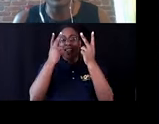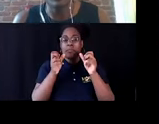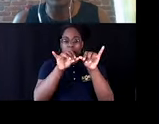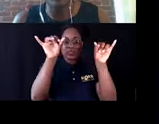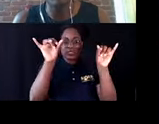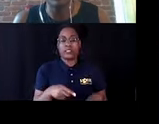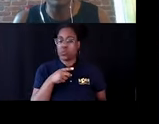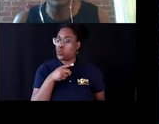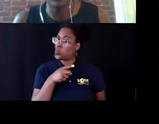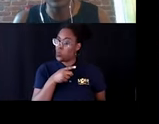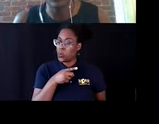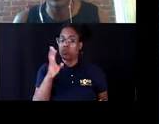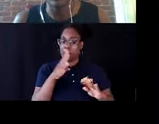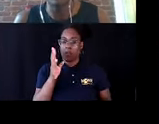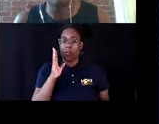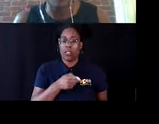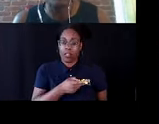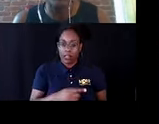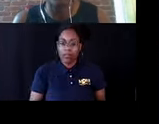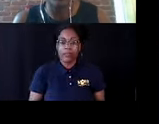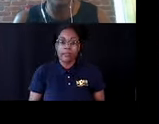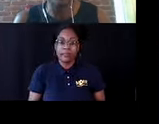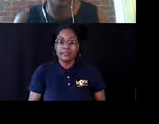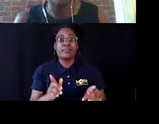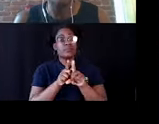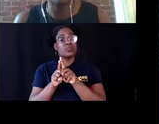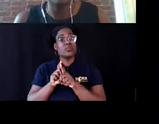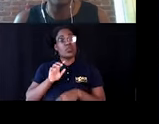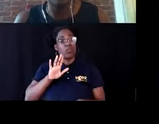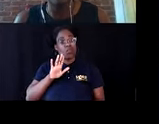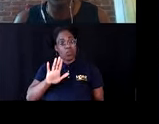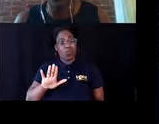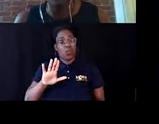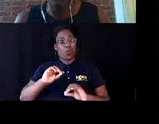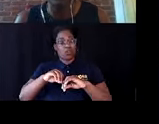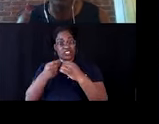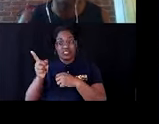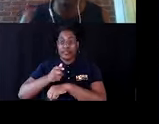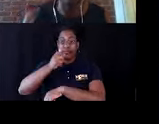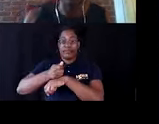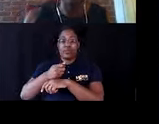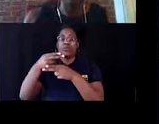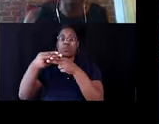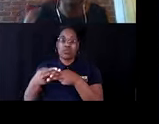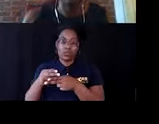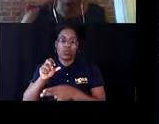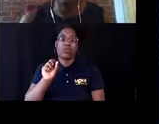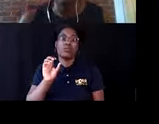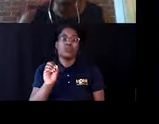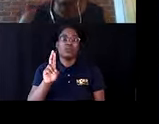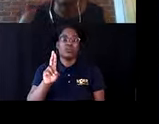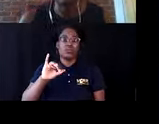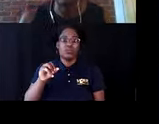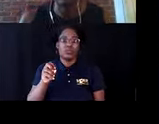that one of the political organizations that she founded with other Black women was called Sojourners for Truth.